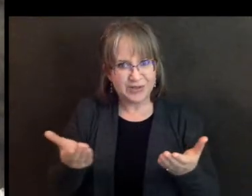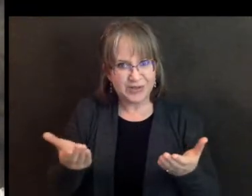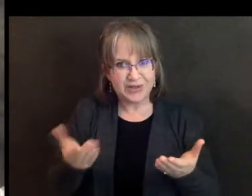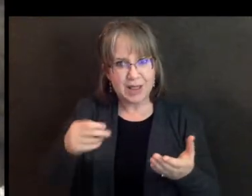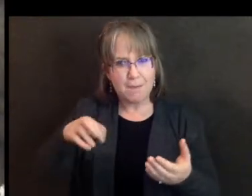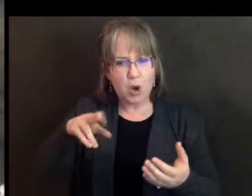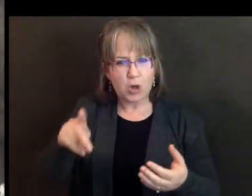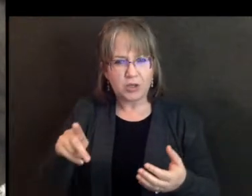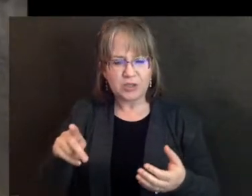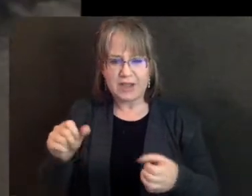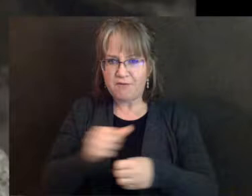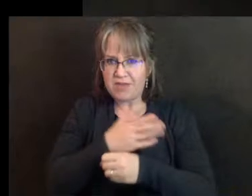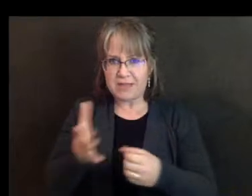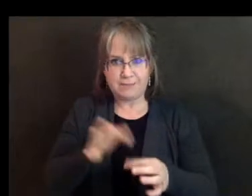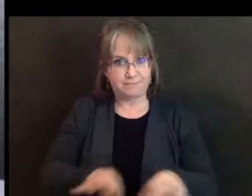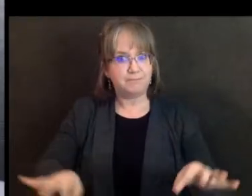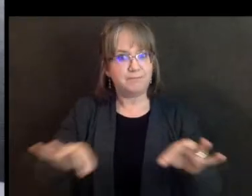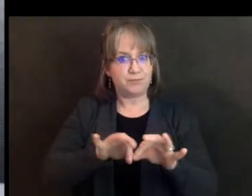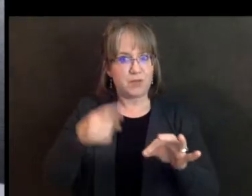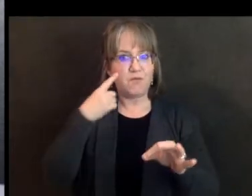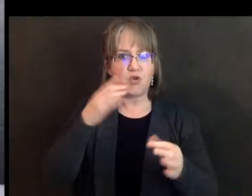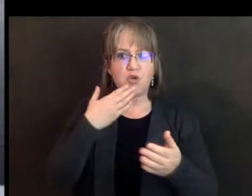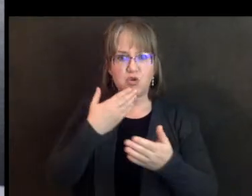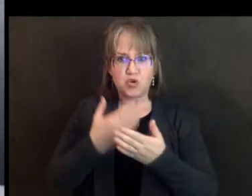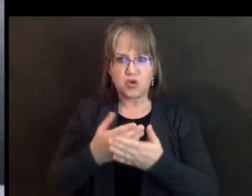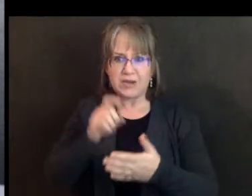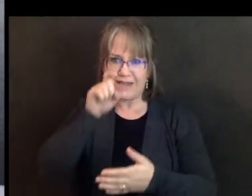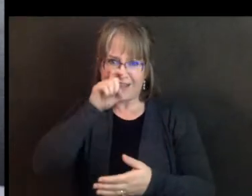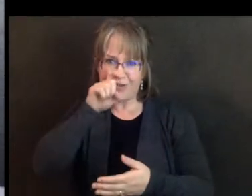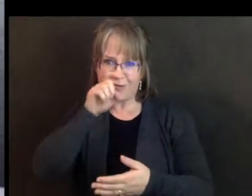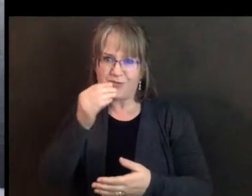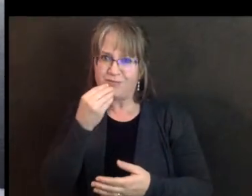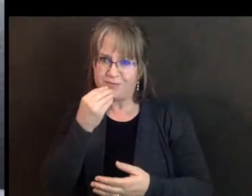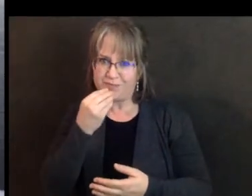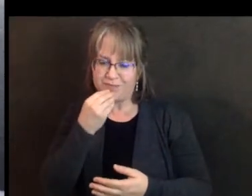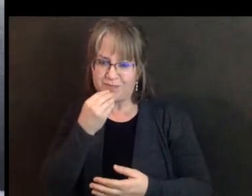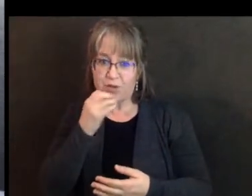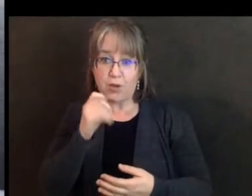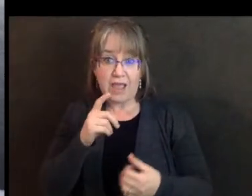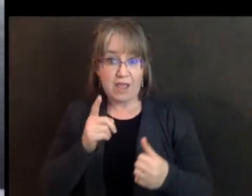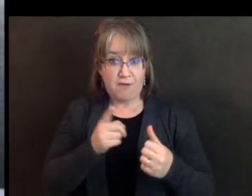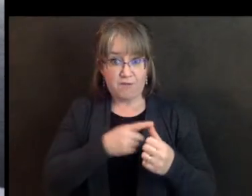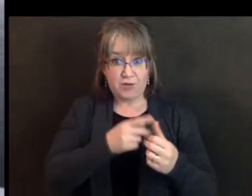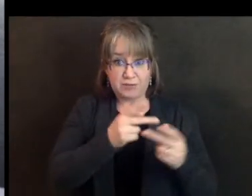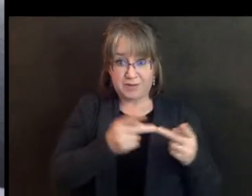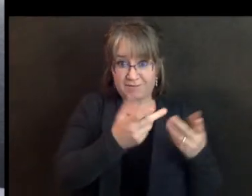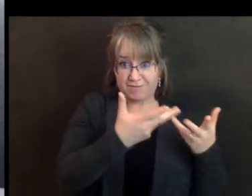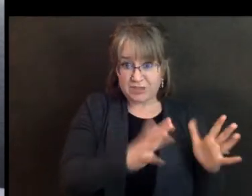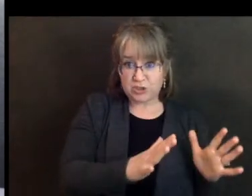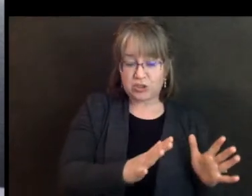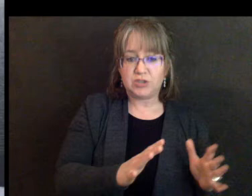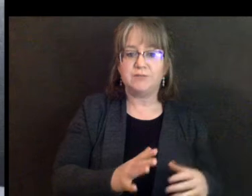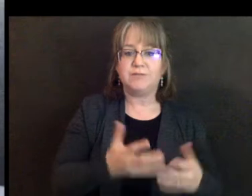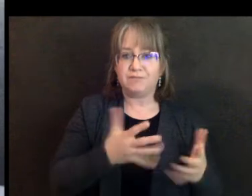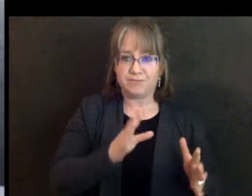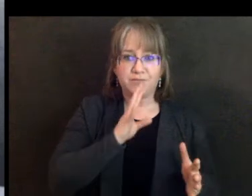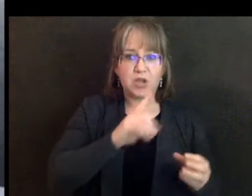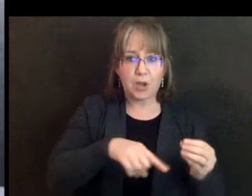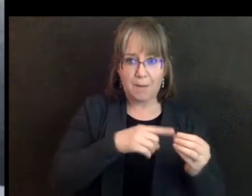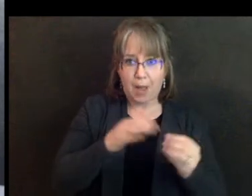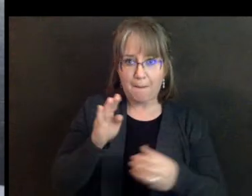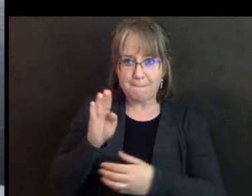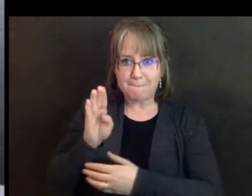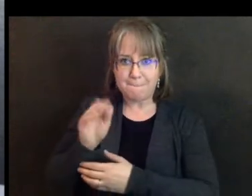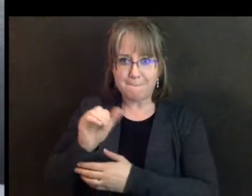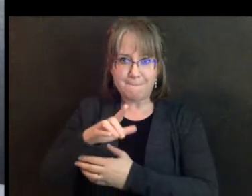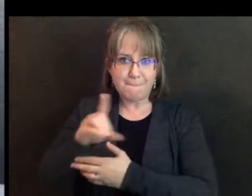diet. Alright, we made our first stop. We've talked about bald eagles, so you know a little bit about bald eagles. We're going to talk about them